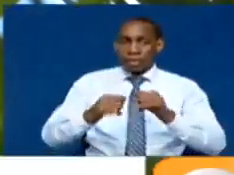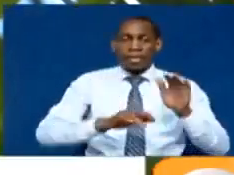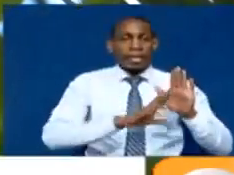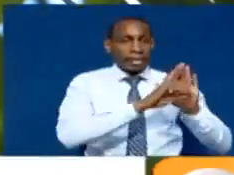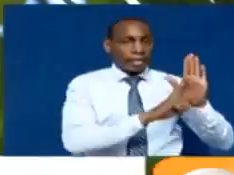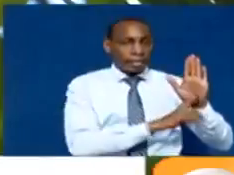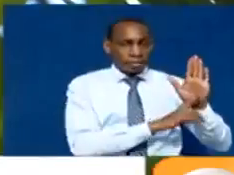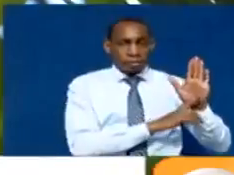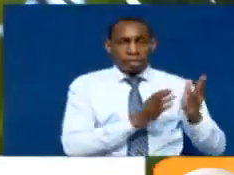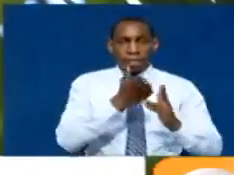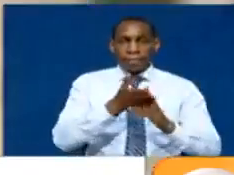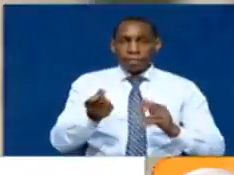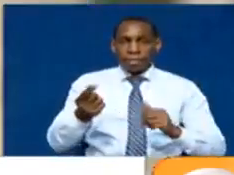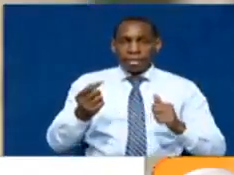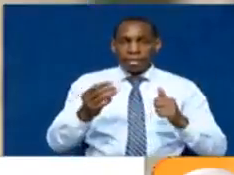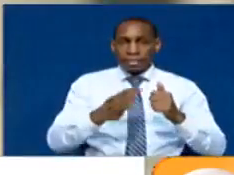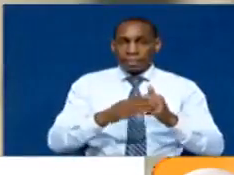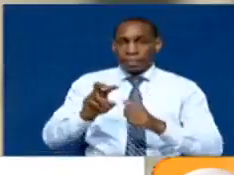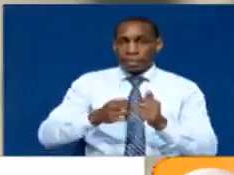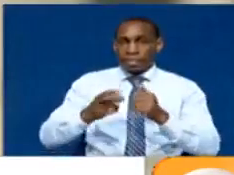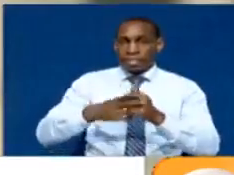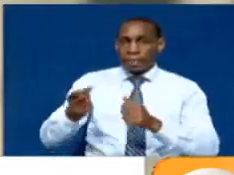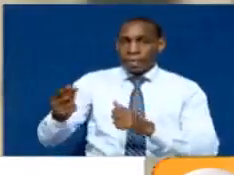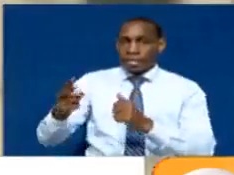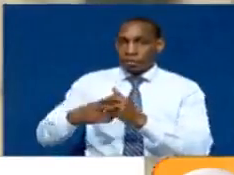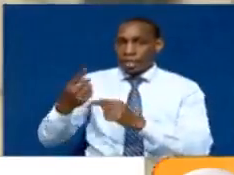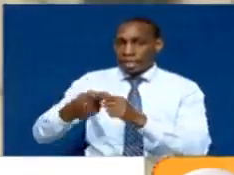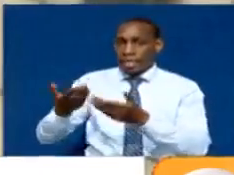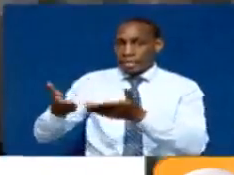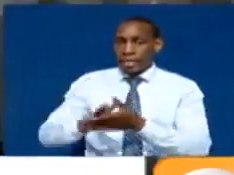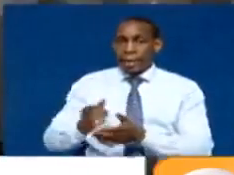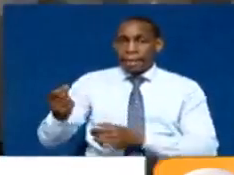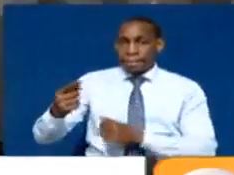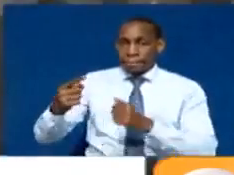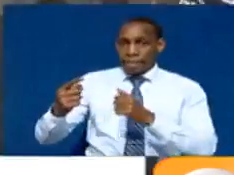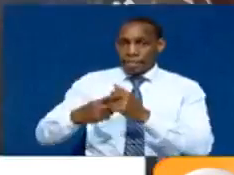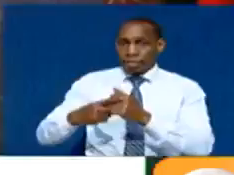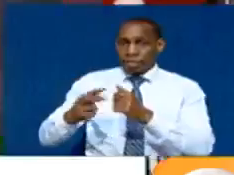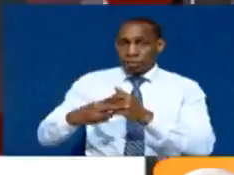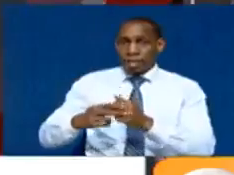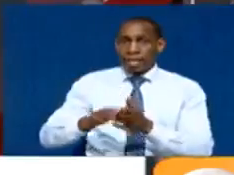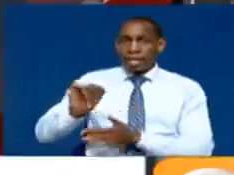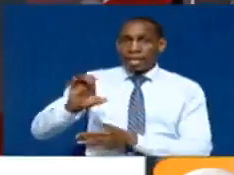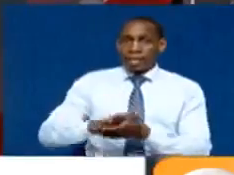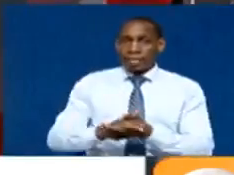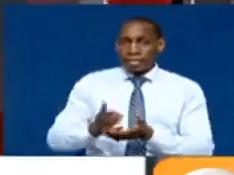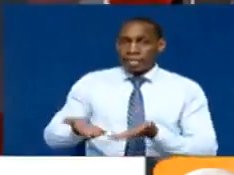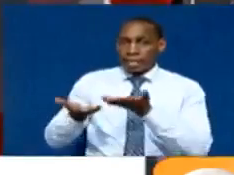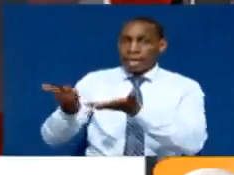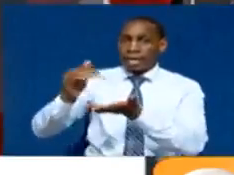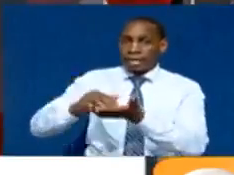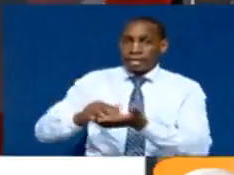implementing regulations between September 2017 and July this year. And in July, IEBC resubmitted the